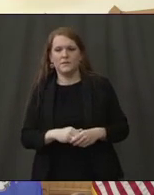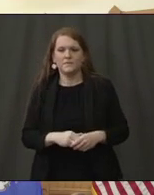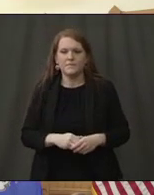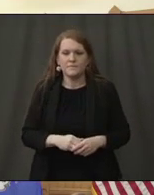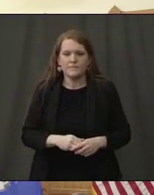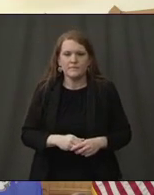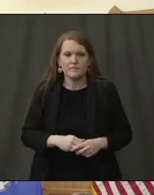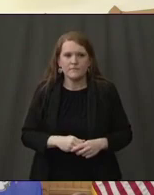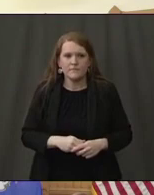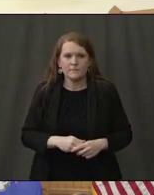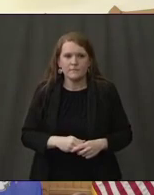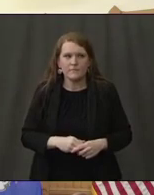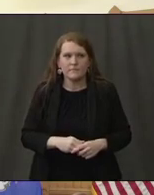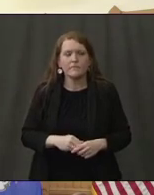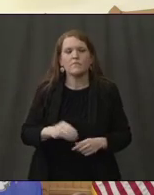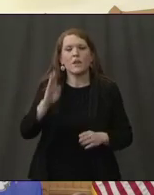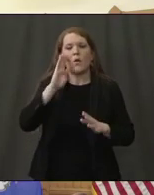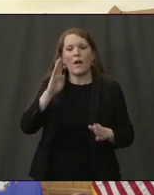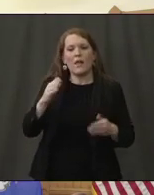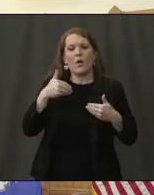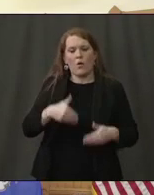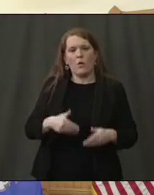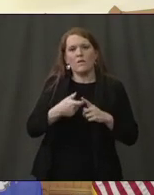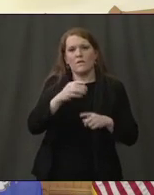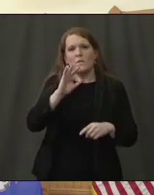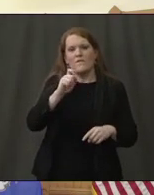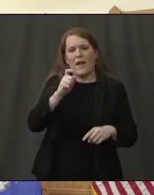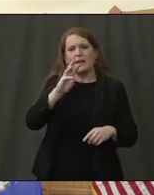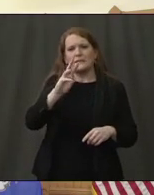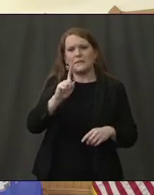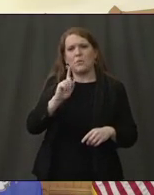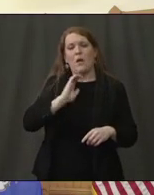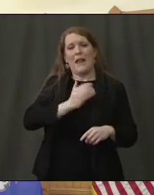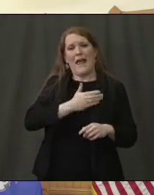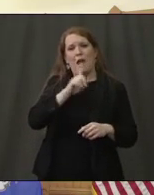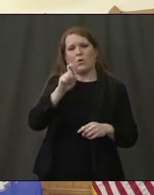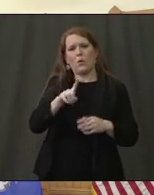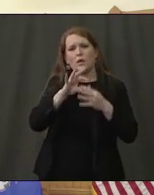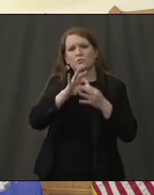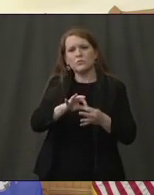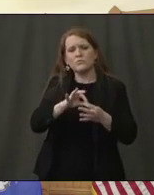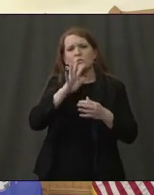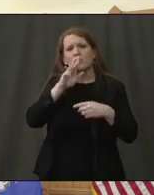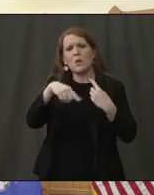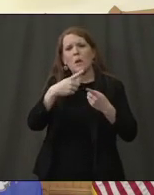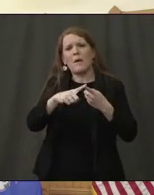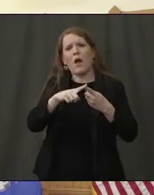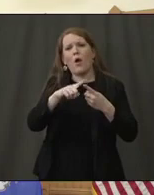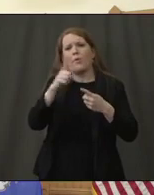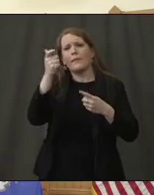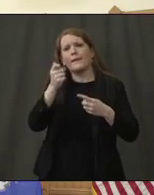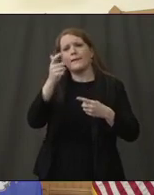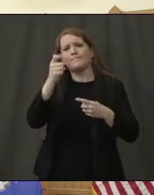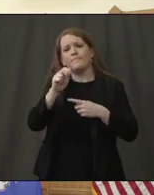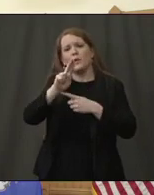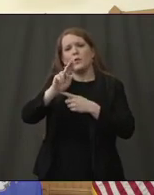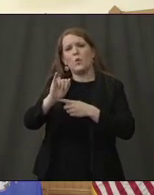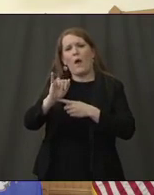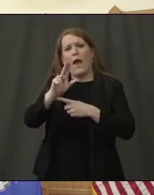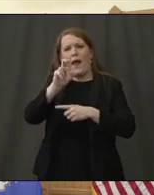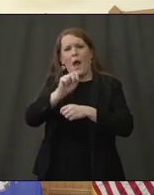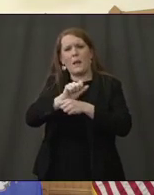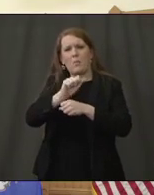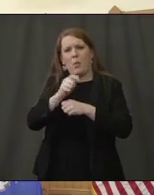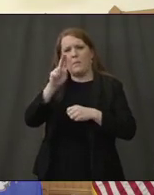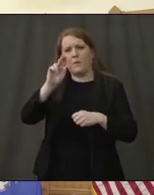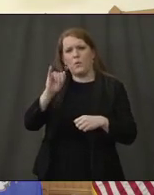Zinnia Maldonado from Fox 61. We had a question in regards to the unemployment backlog. Last week, Governor